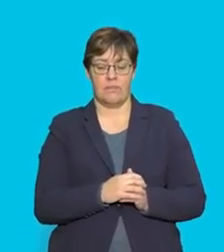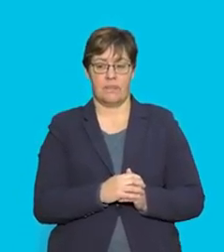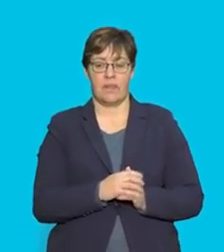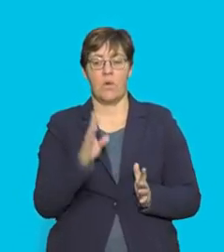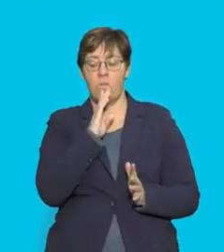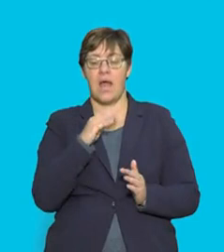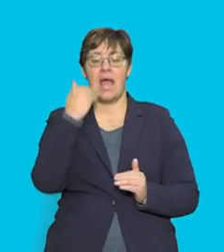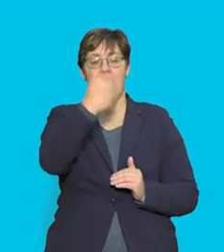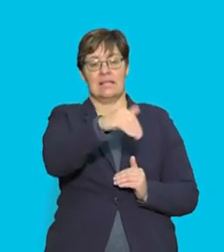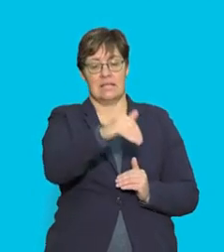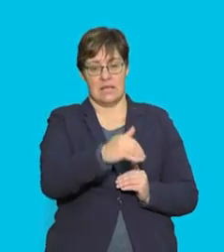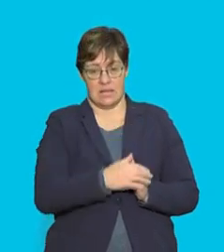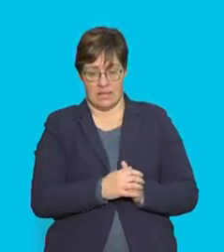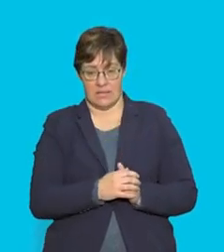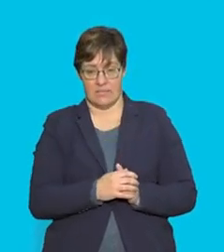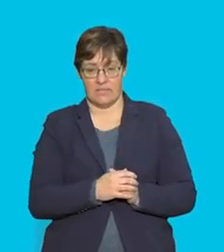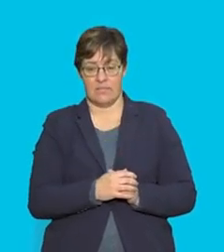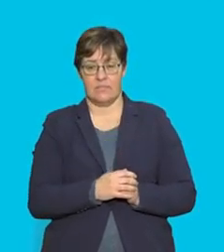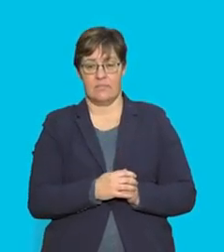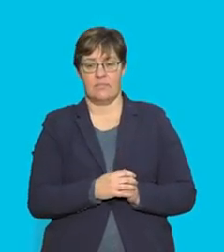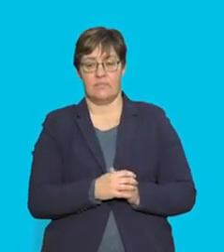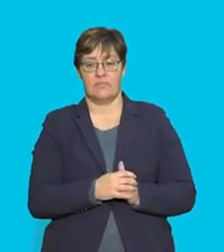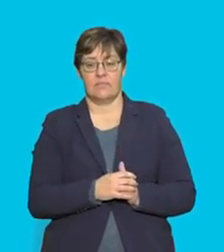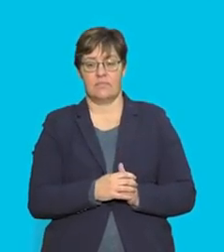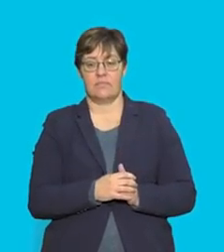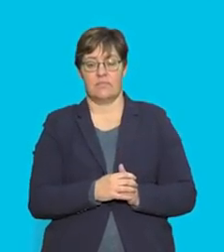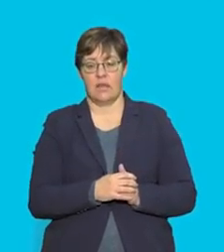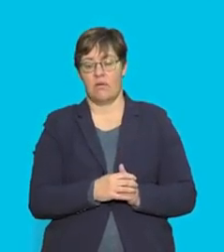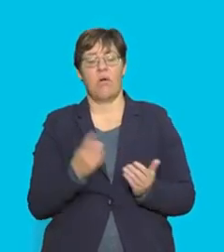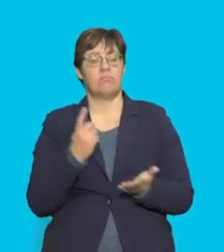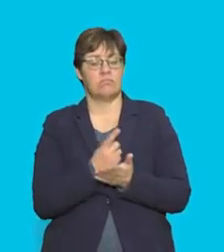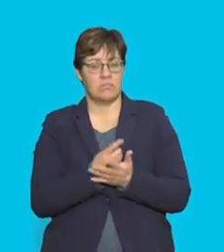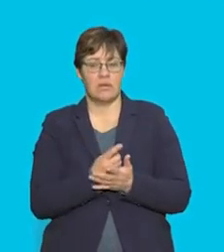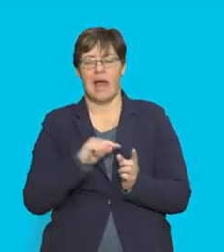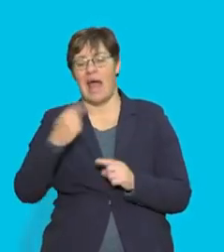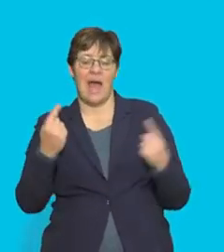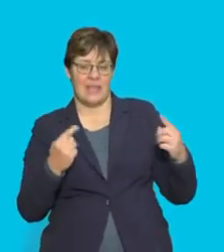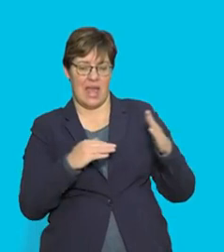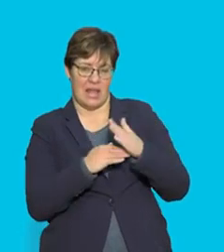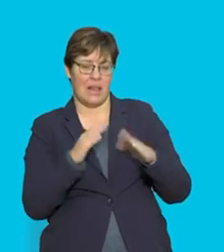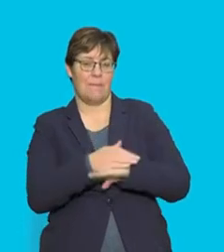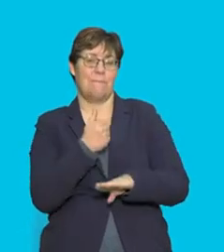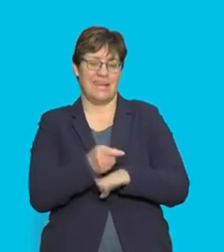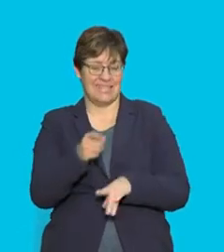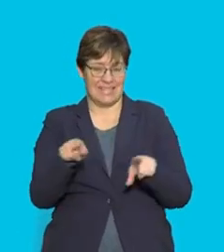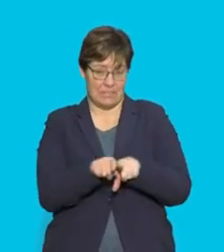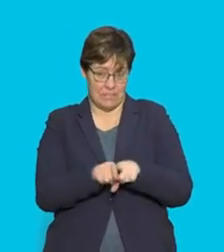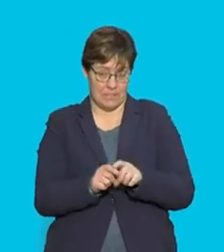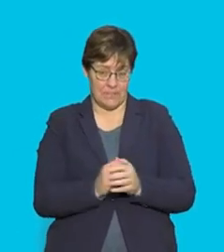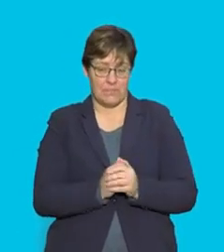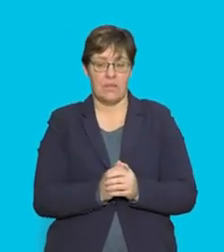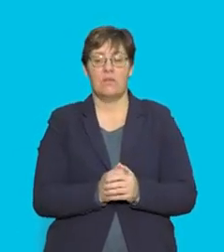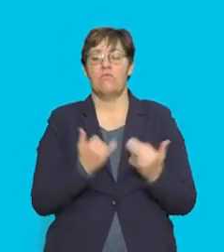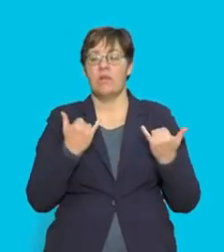right? Because it's an exterior angle of a triangle. And then you can always talk about the other angles based on that. But